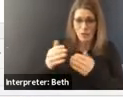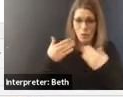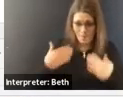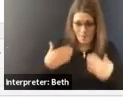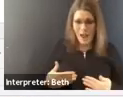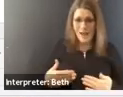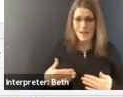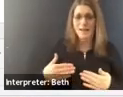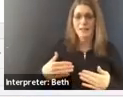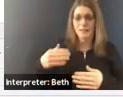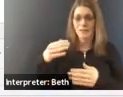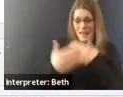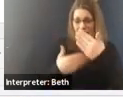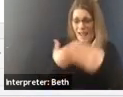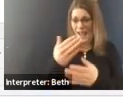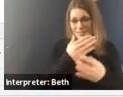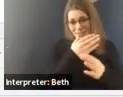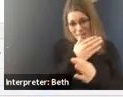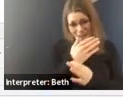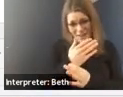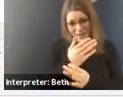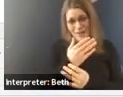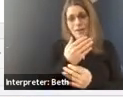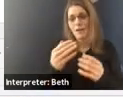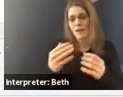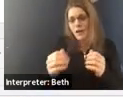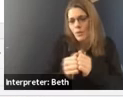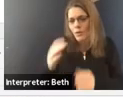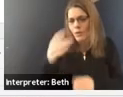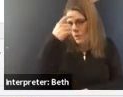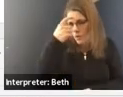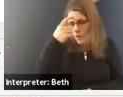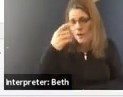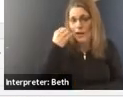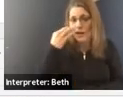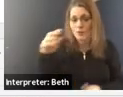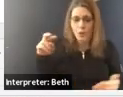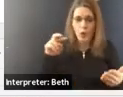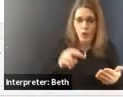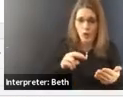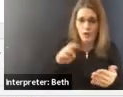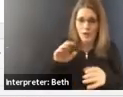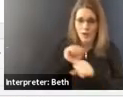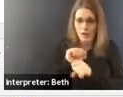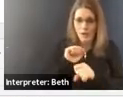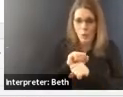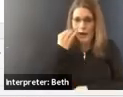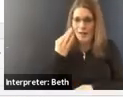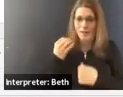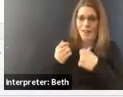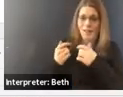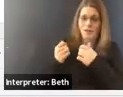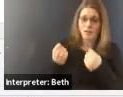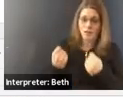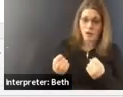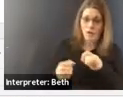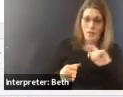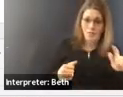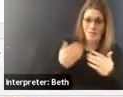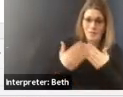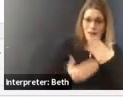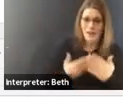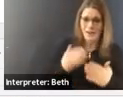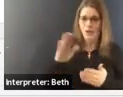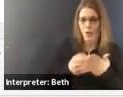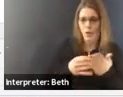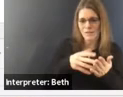If you go back and look at your own work, if you're left-handed, you'll have more sketches going to the left. If you're right-handed,